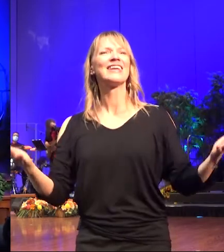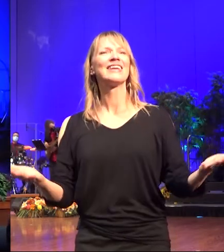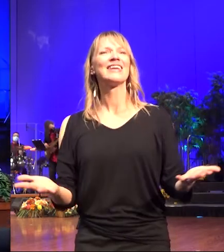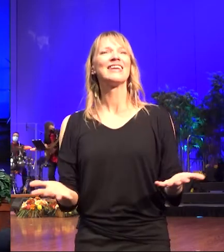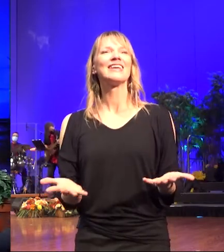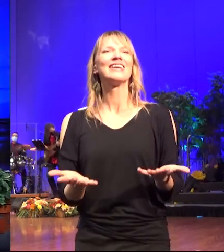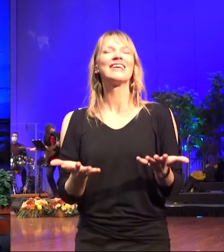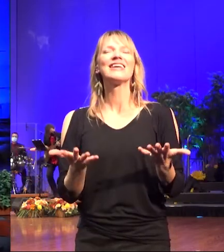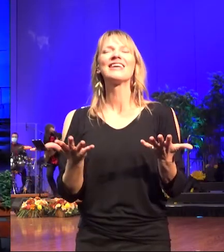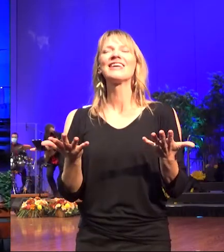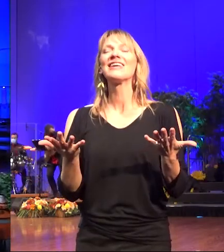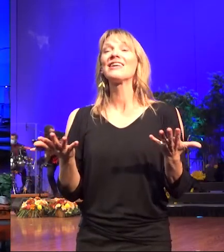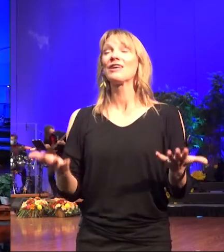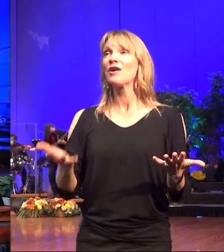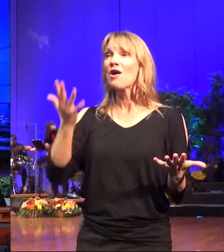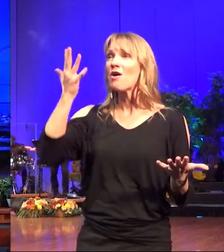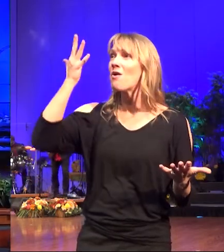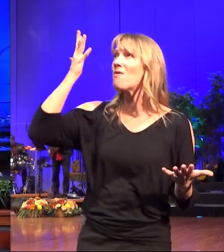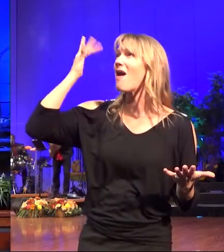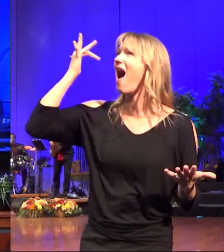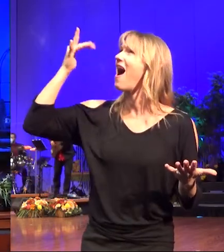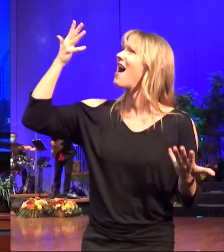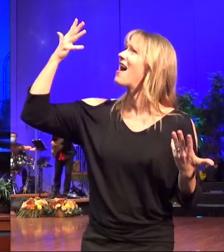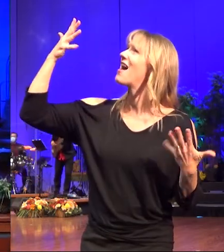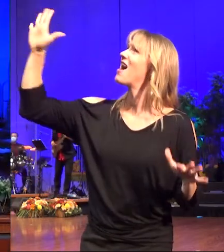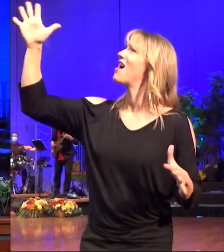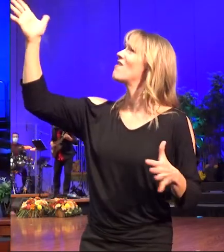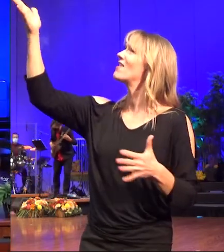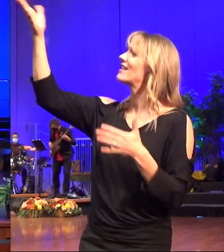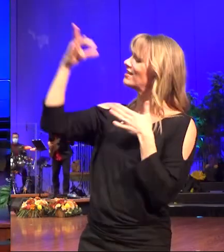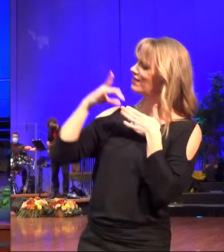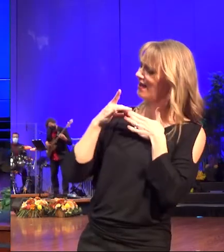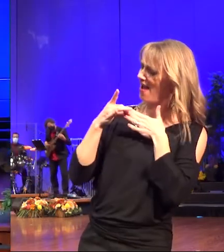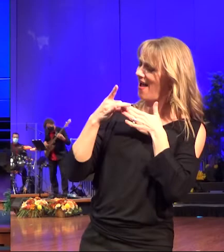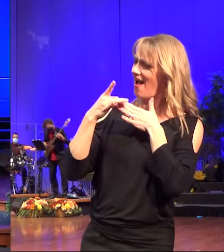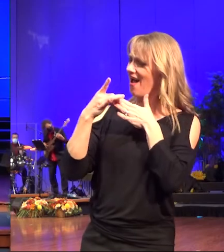this space. For you've given me.